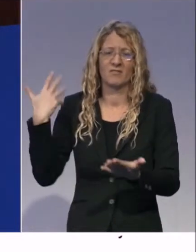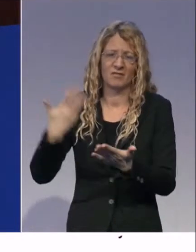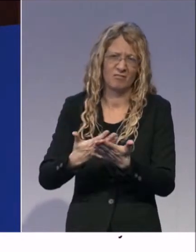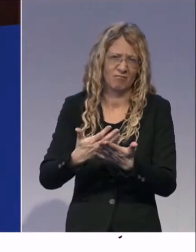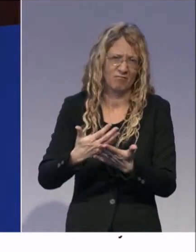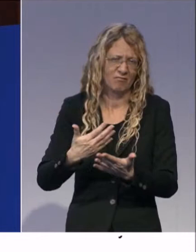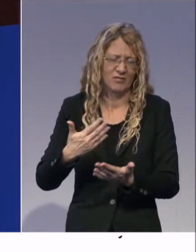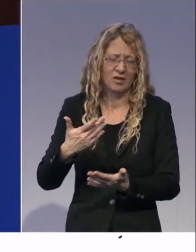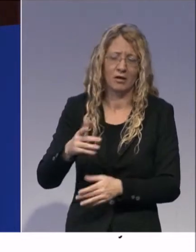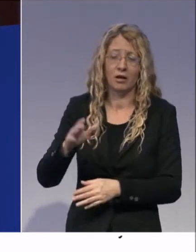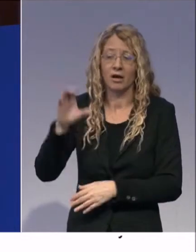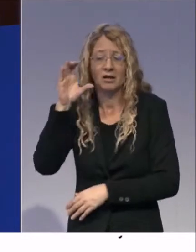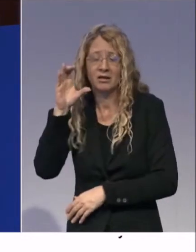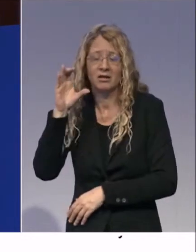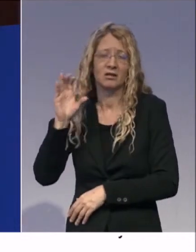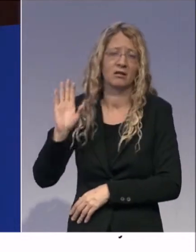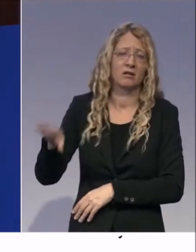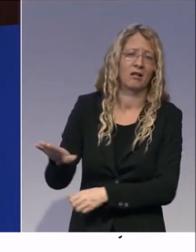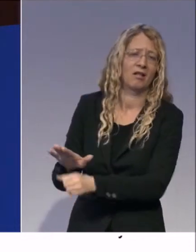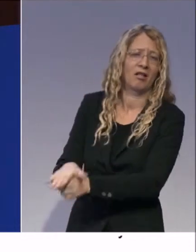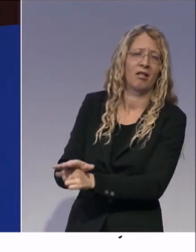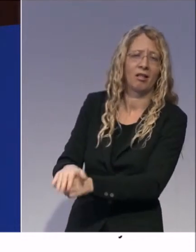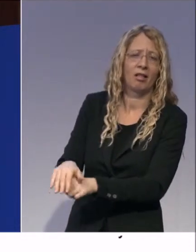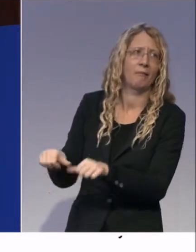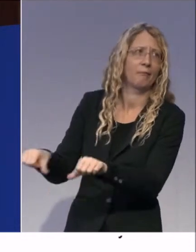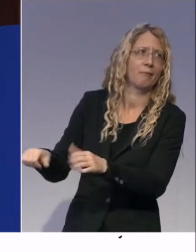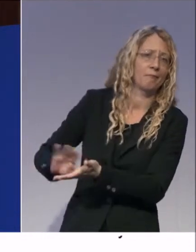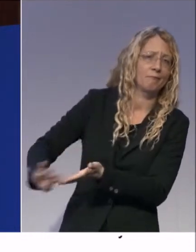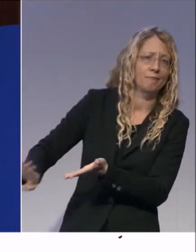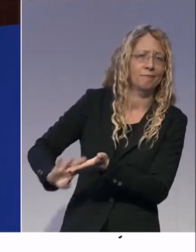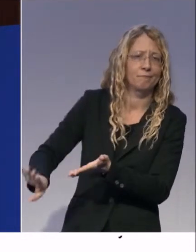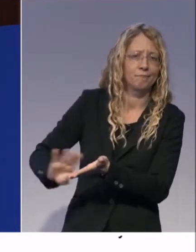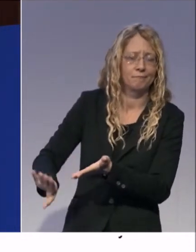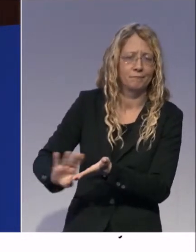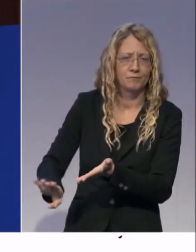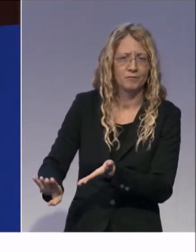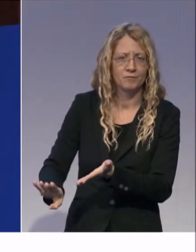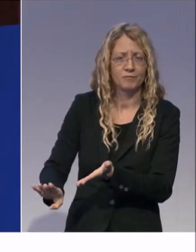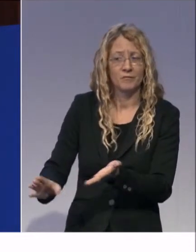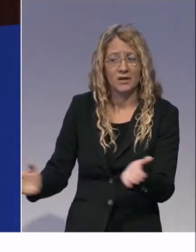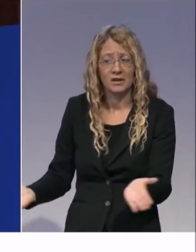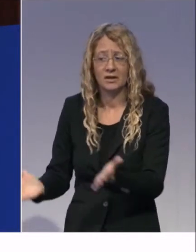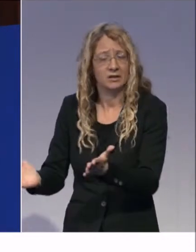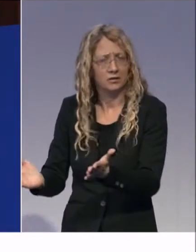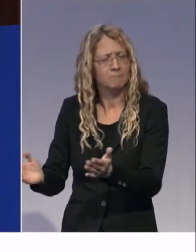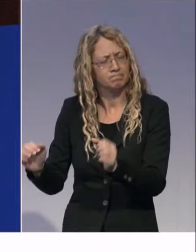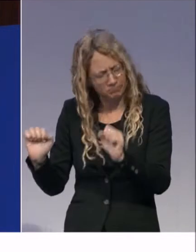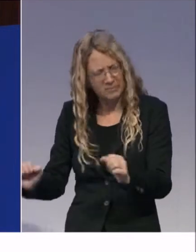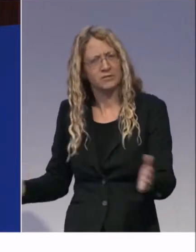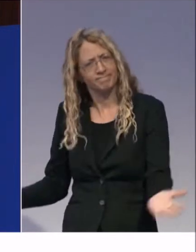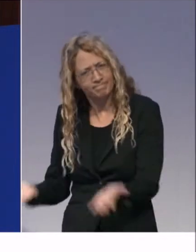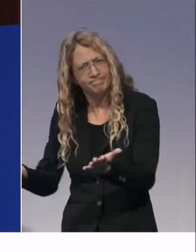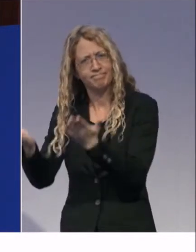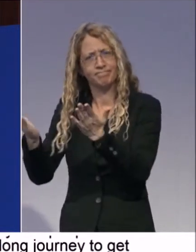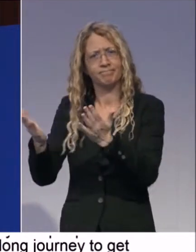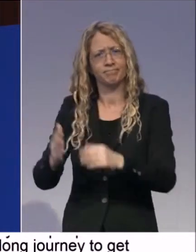long journey, because people learn that they don't matter, and